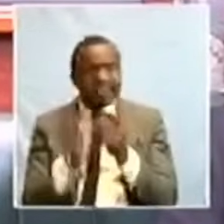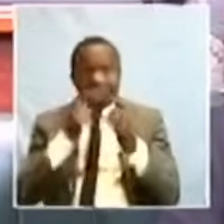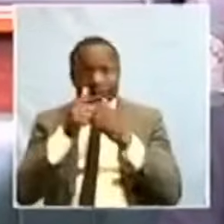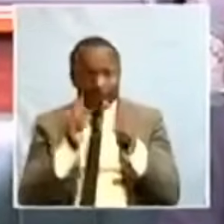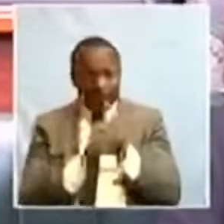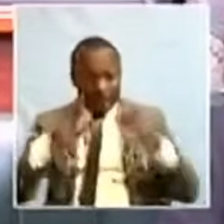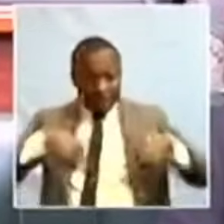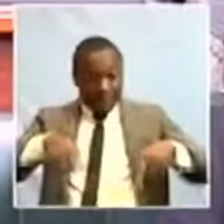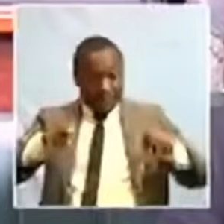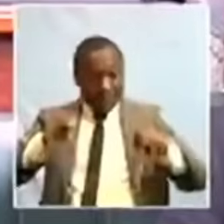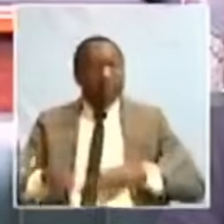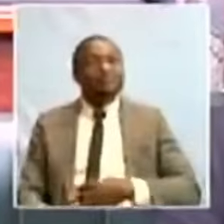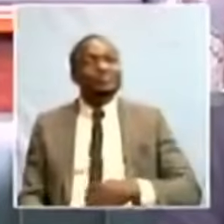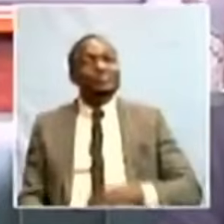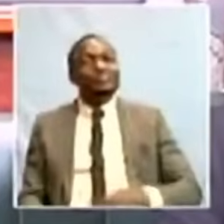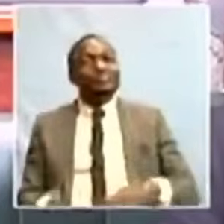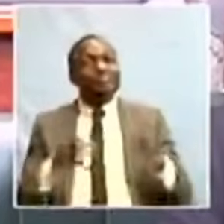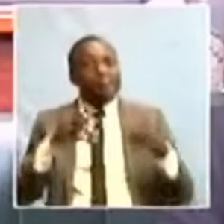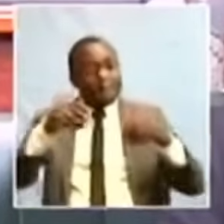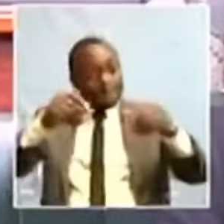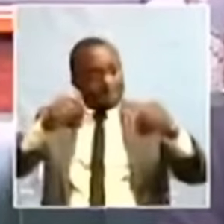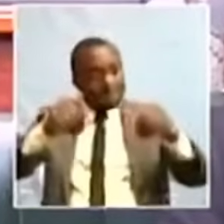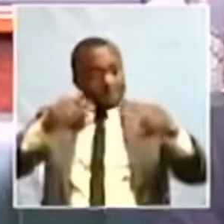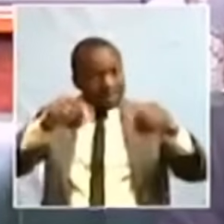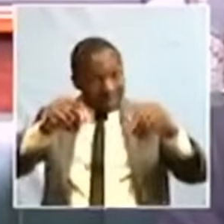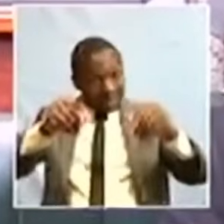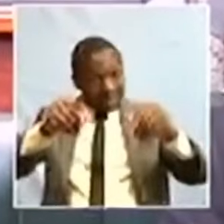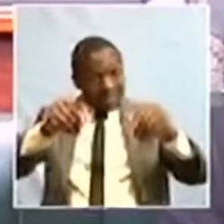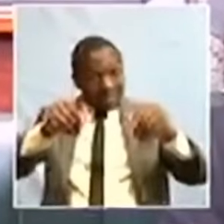of roads, meal